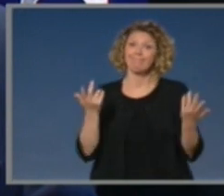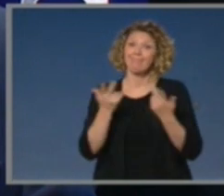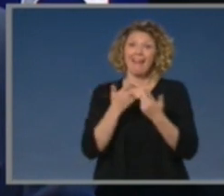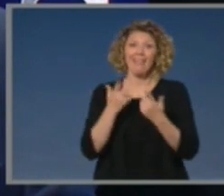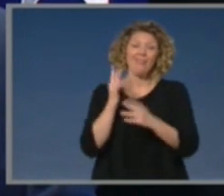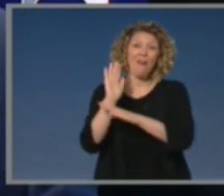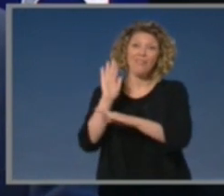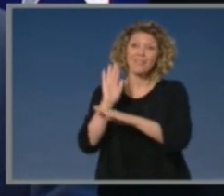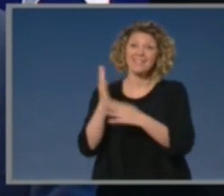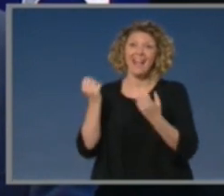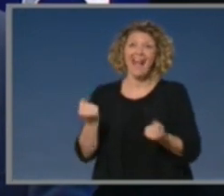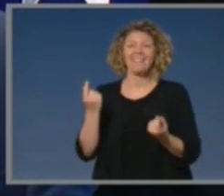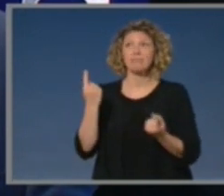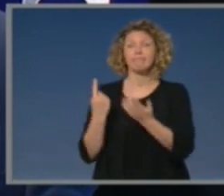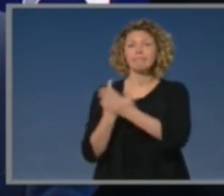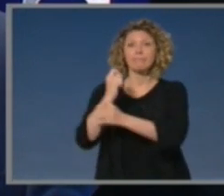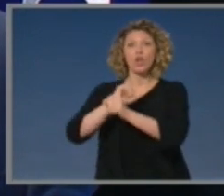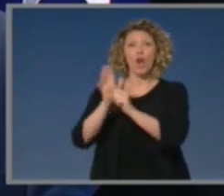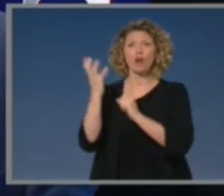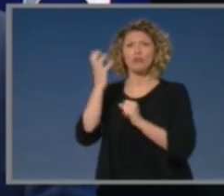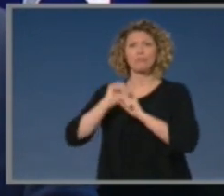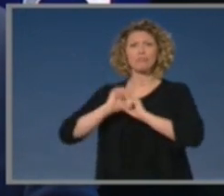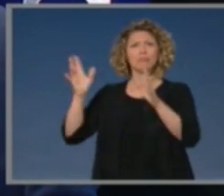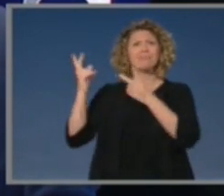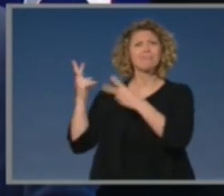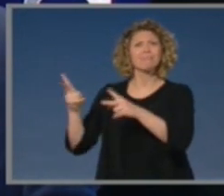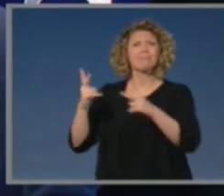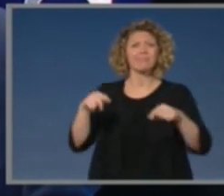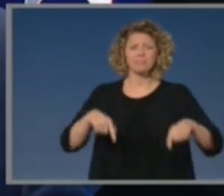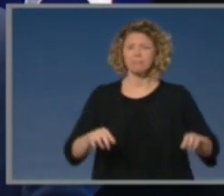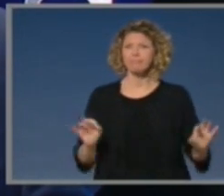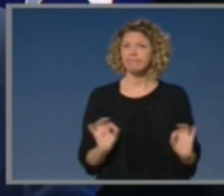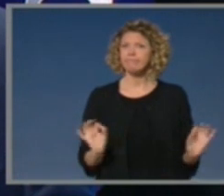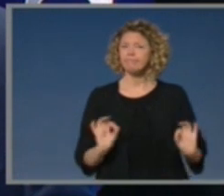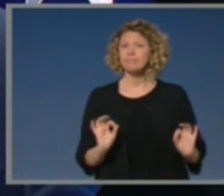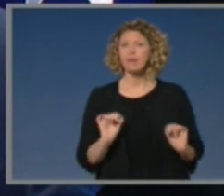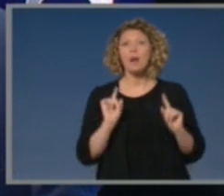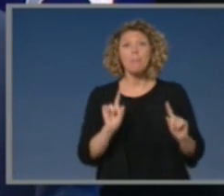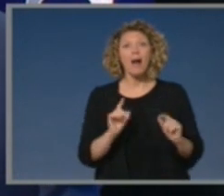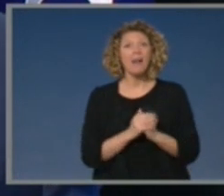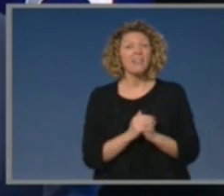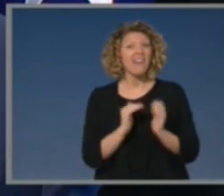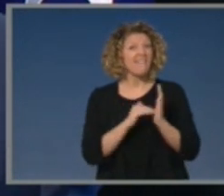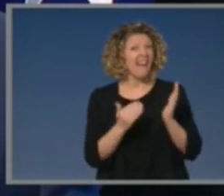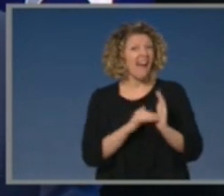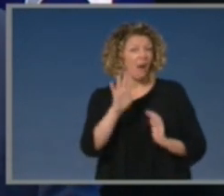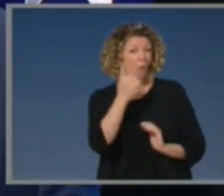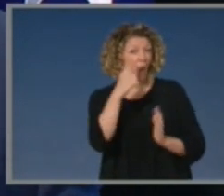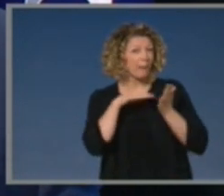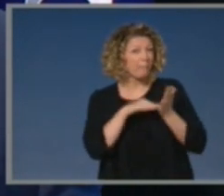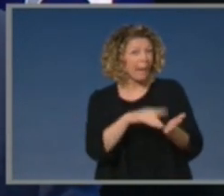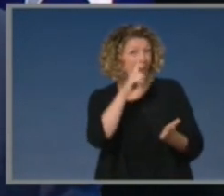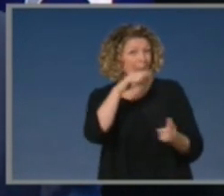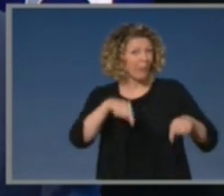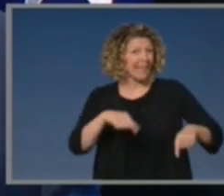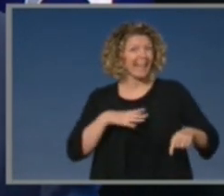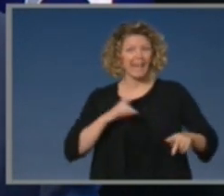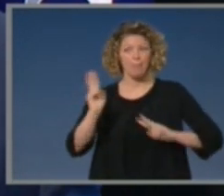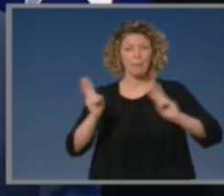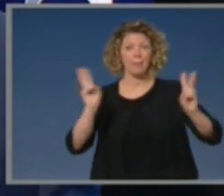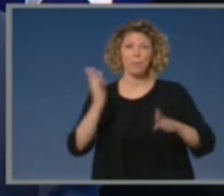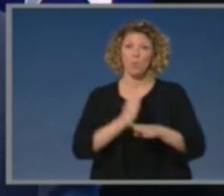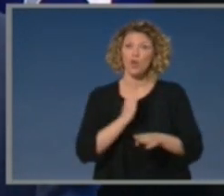like countries around the world. But we now need to get 1 million Australians back to work. That is the curve that we need